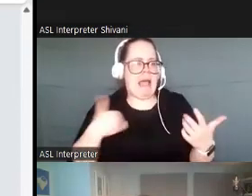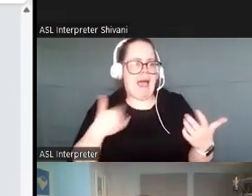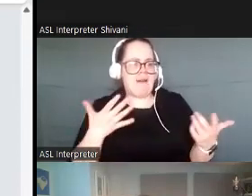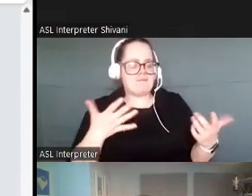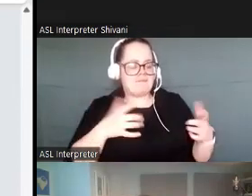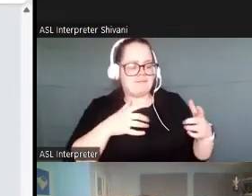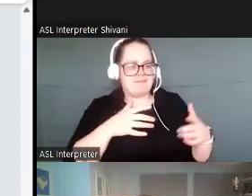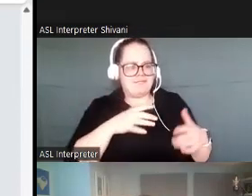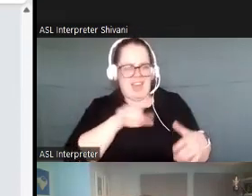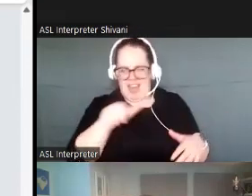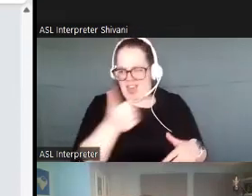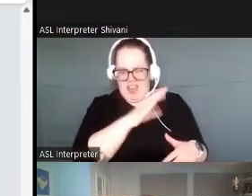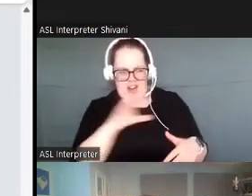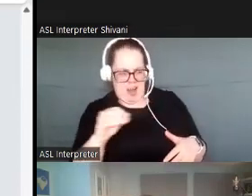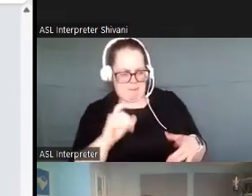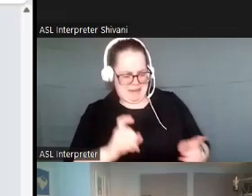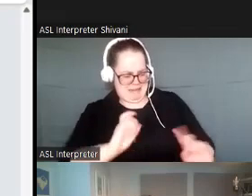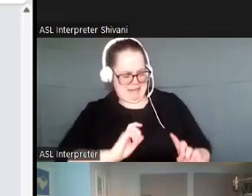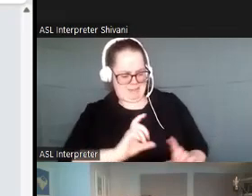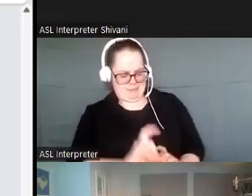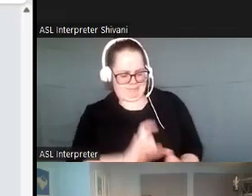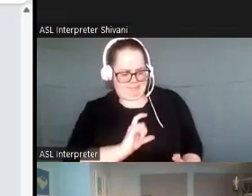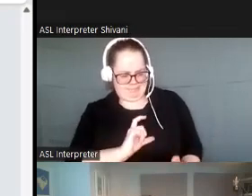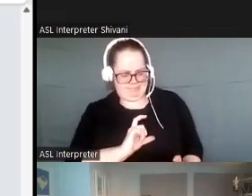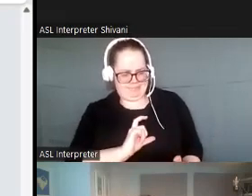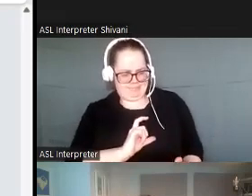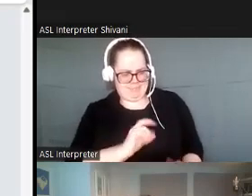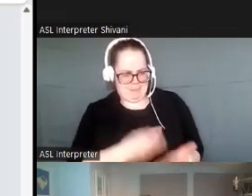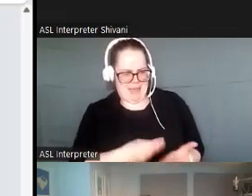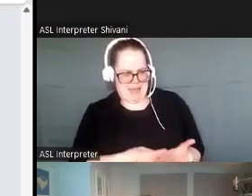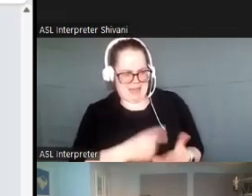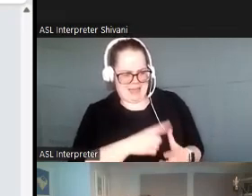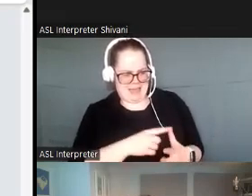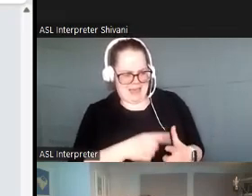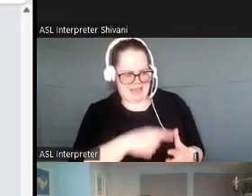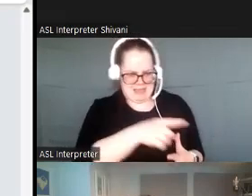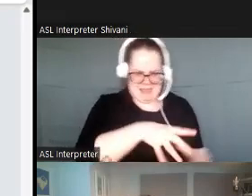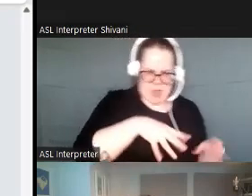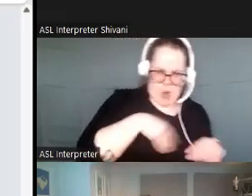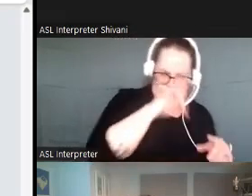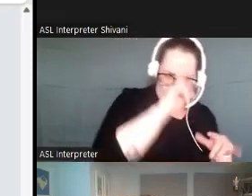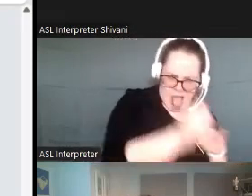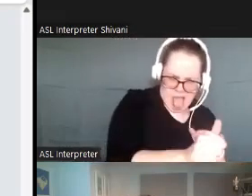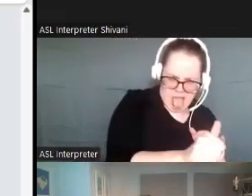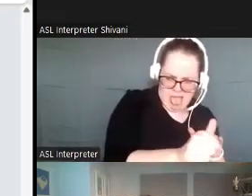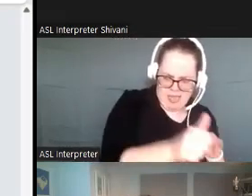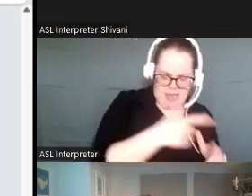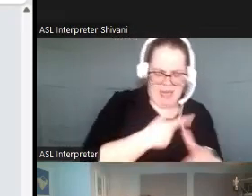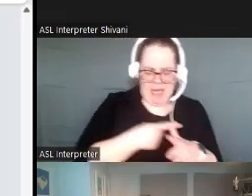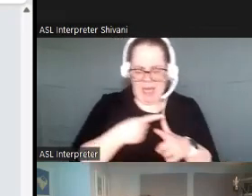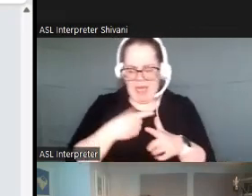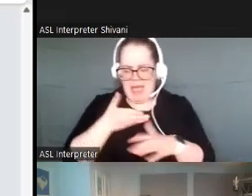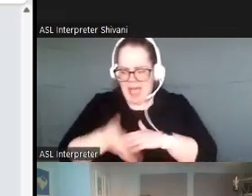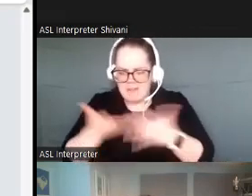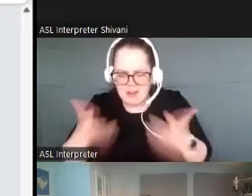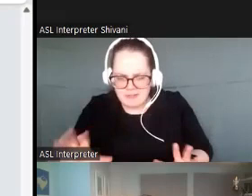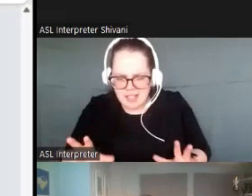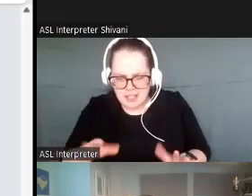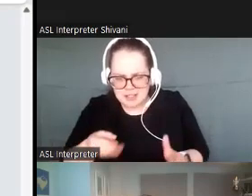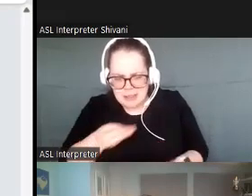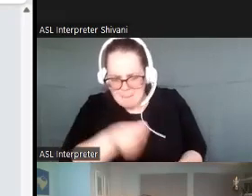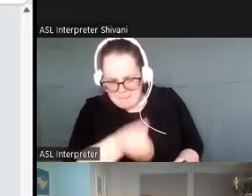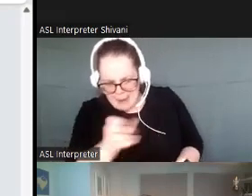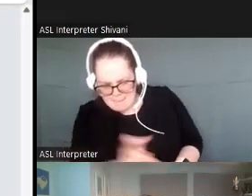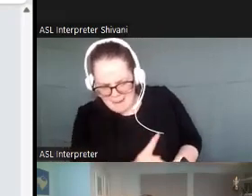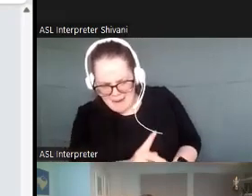record company give us an advance and then they own it forever. And then after you have paid the record company back, you still only get like